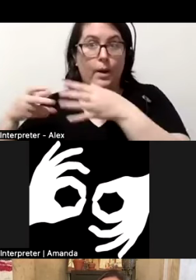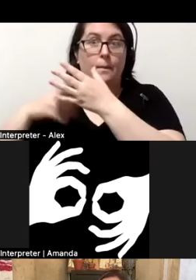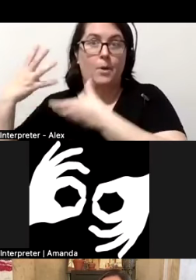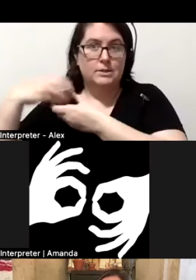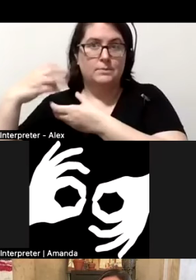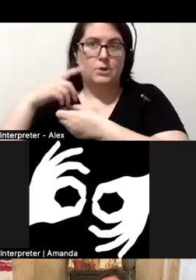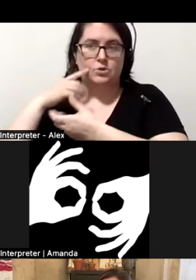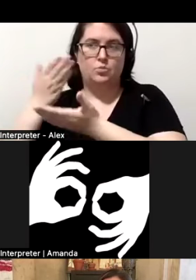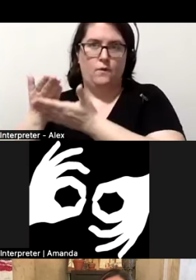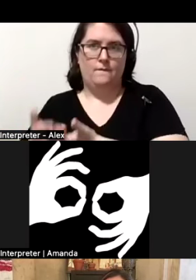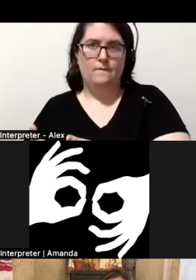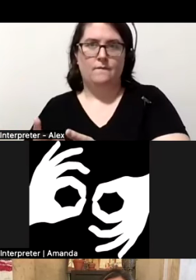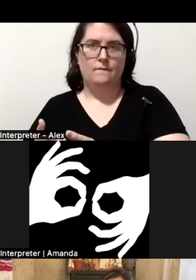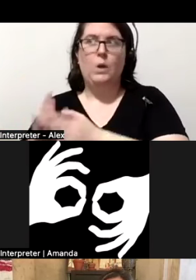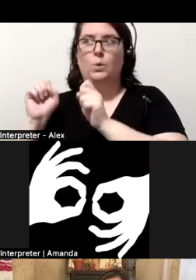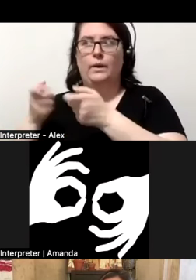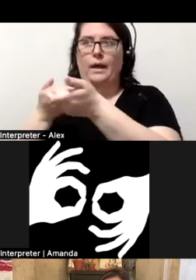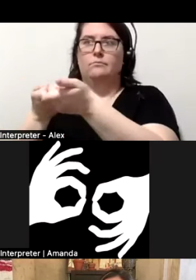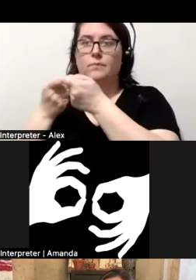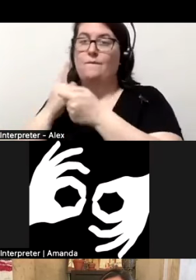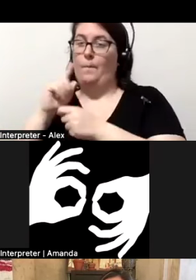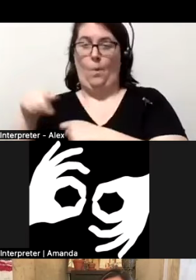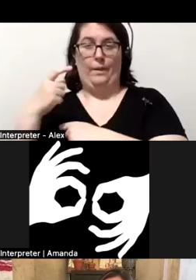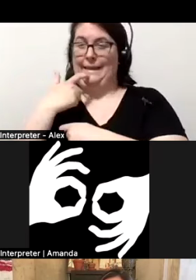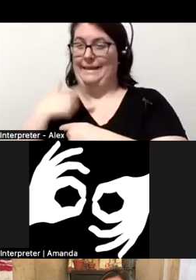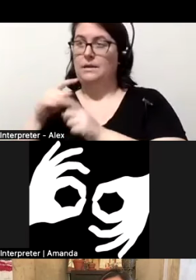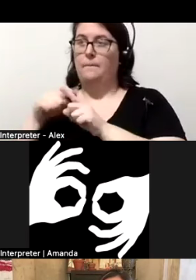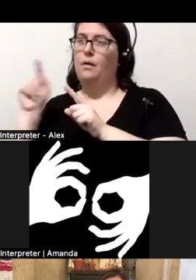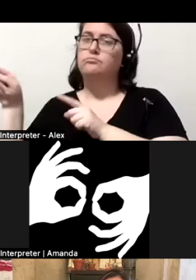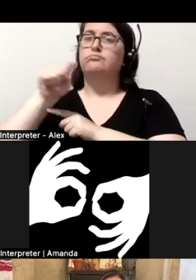and the potential to attract audiences from beyond Kingston.